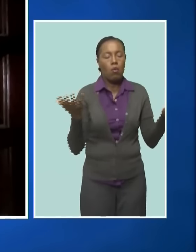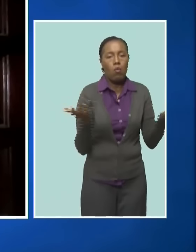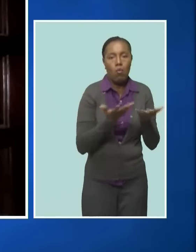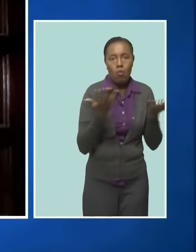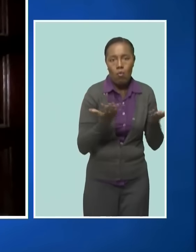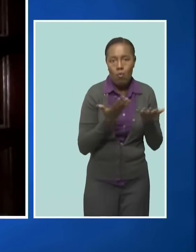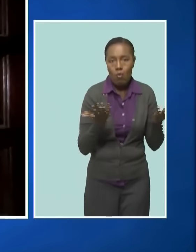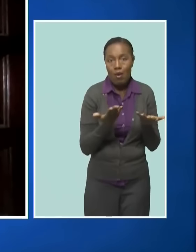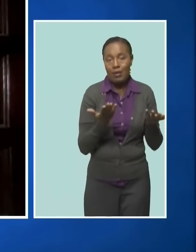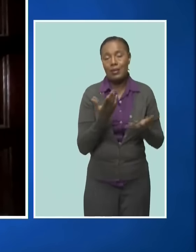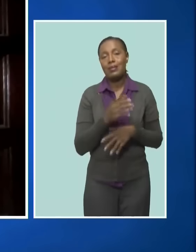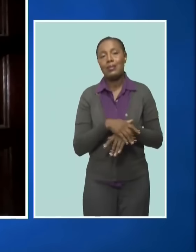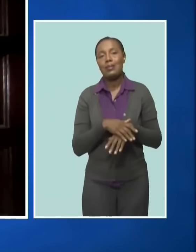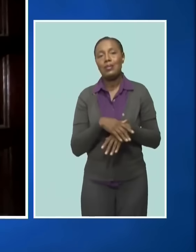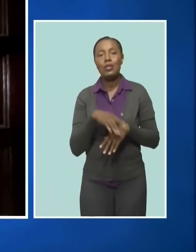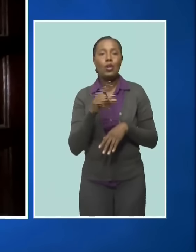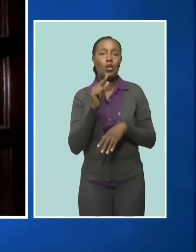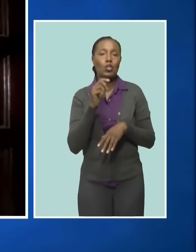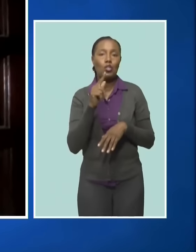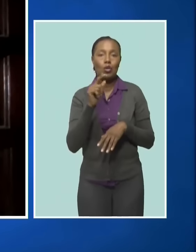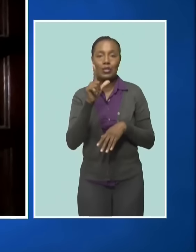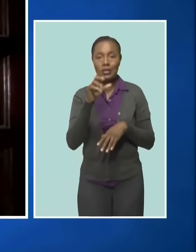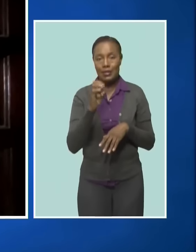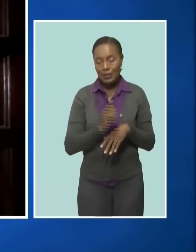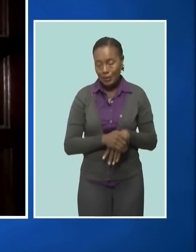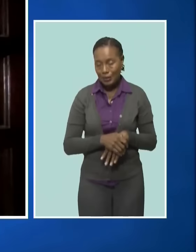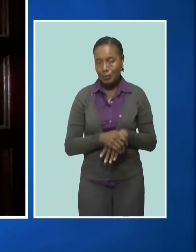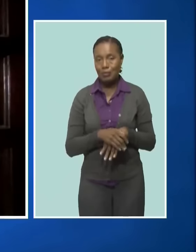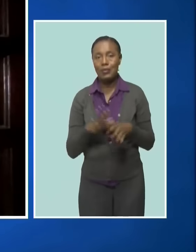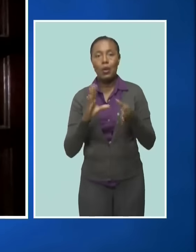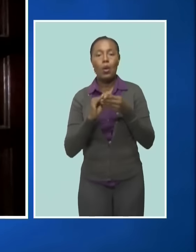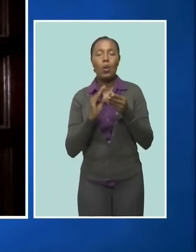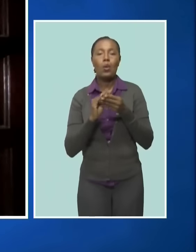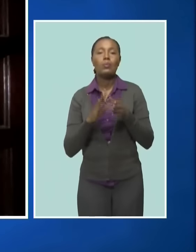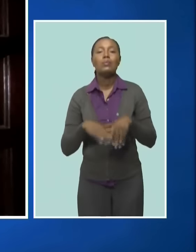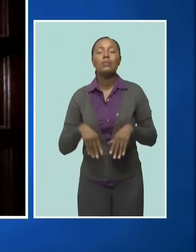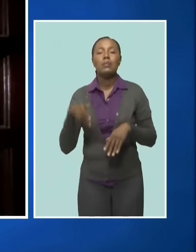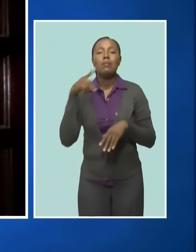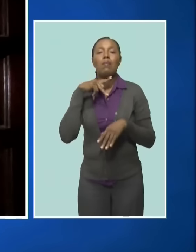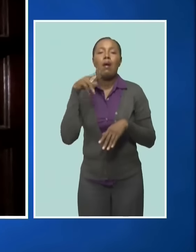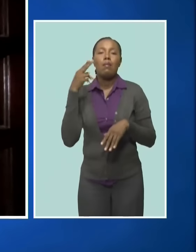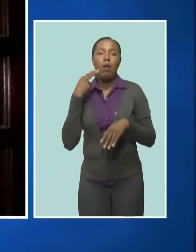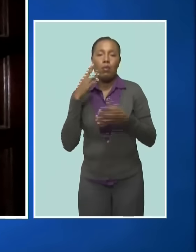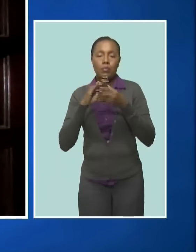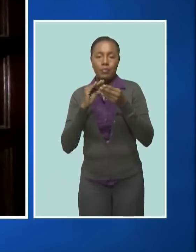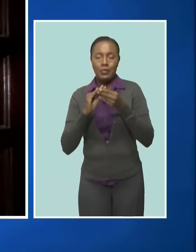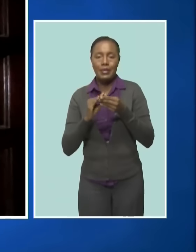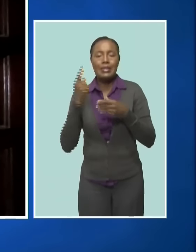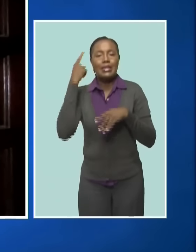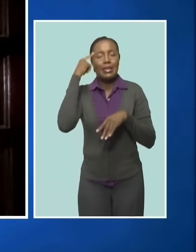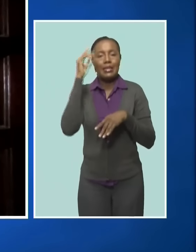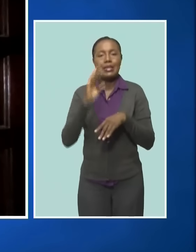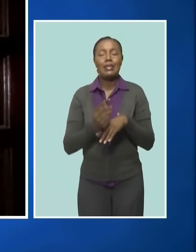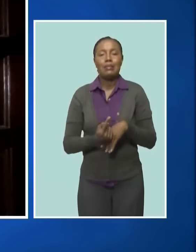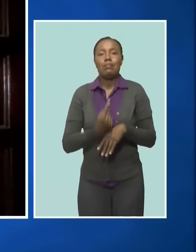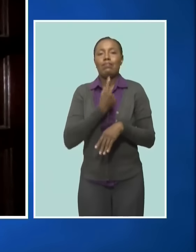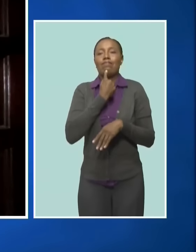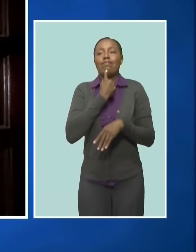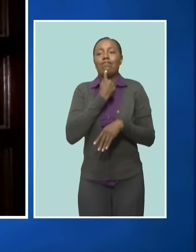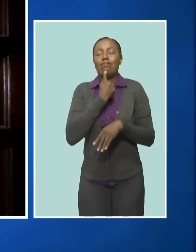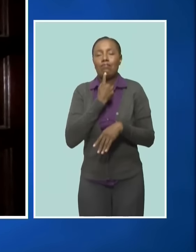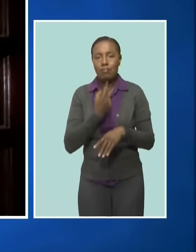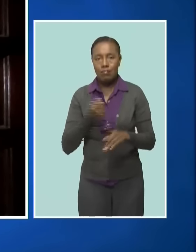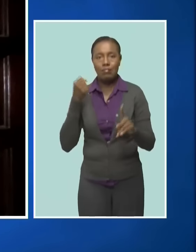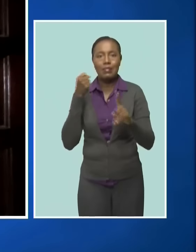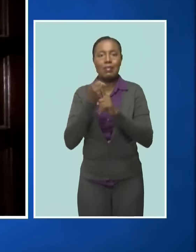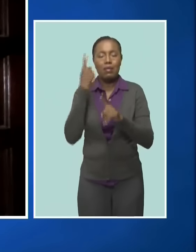even gentile, according to Kamala Harris. So I see those as having some serious